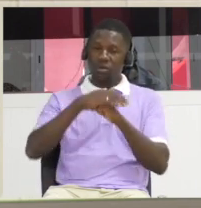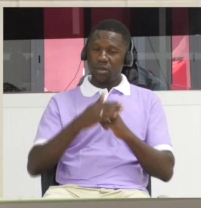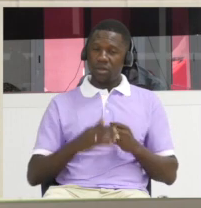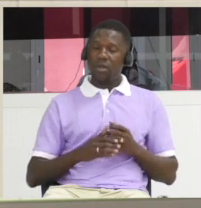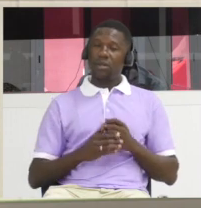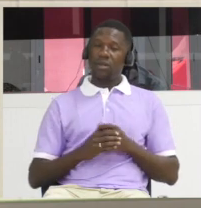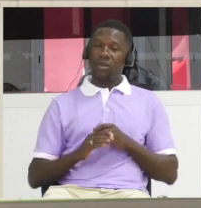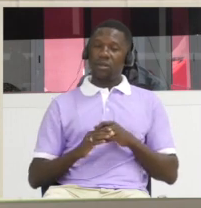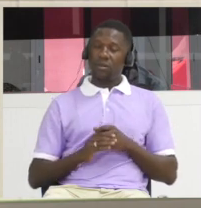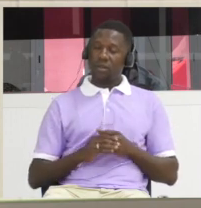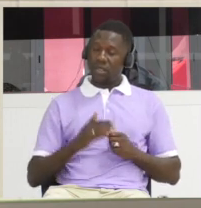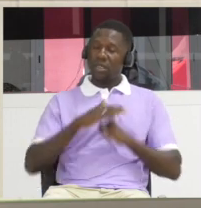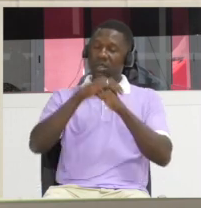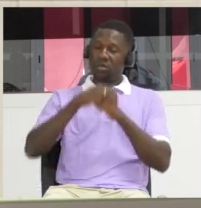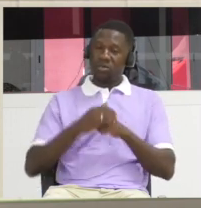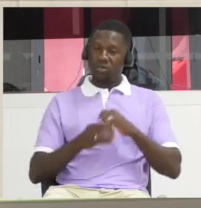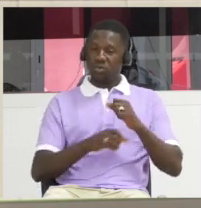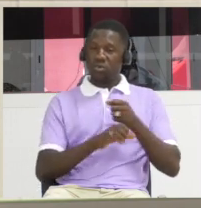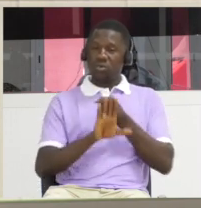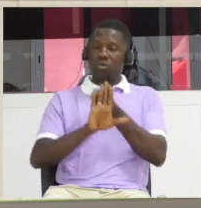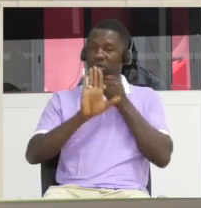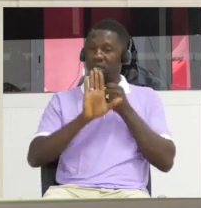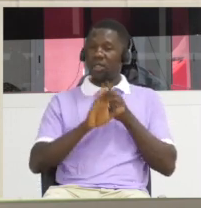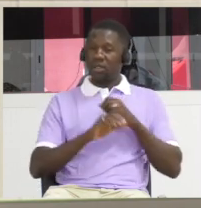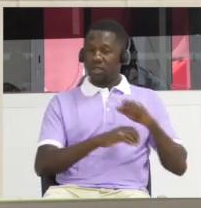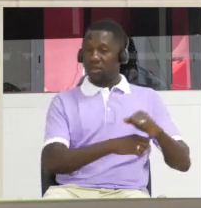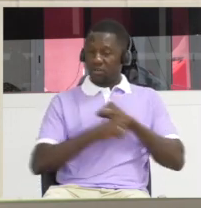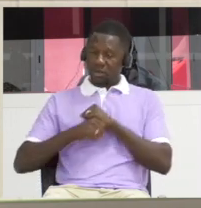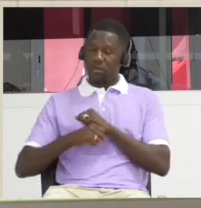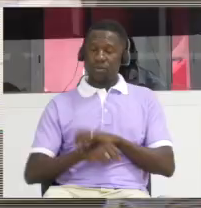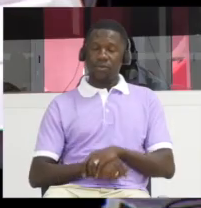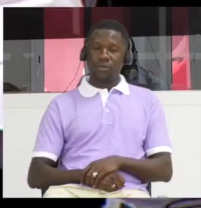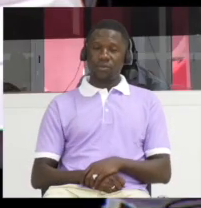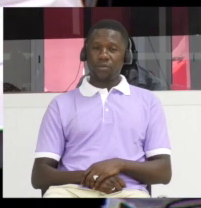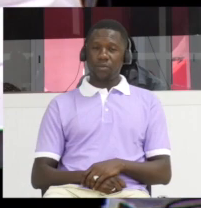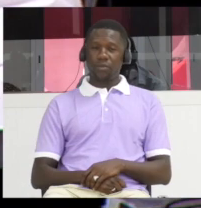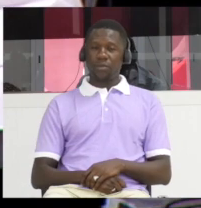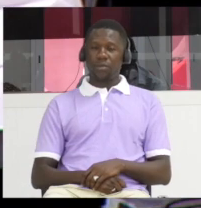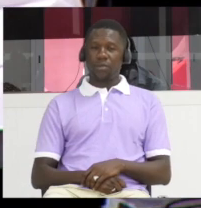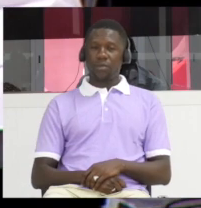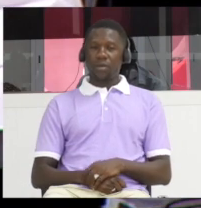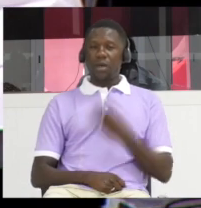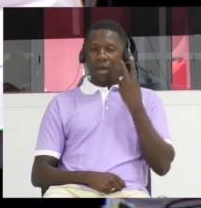the meeting, the happening coup d'etat. How did the Americans react to that?